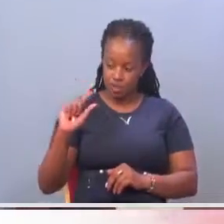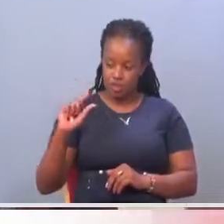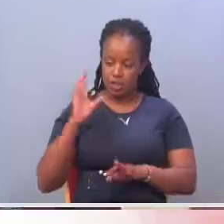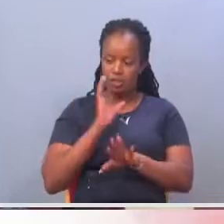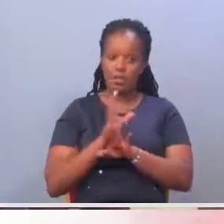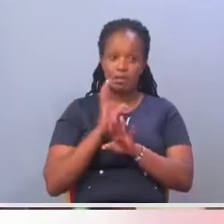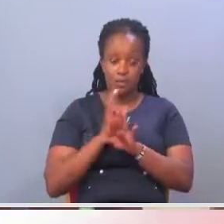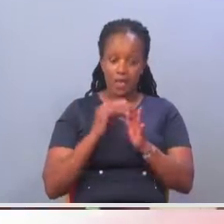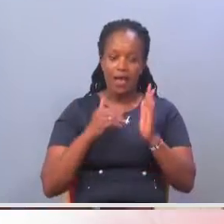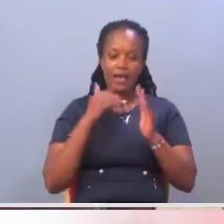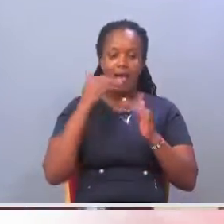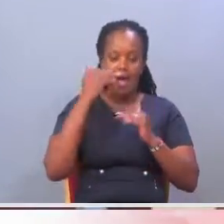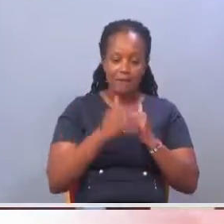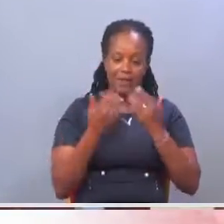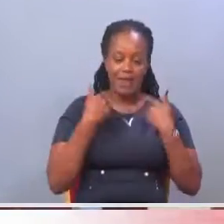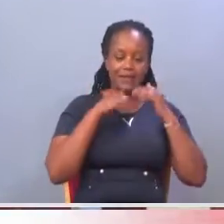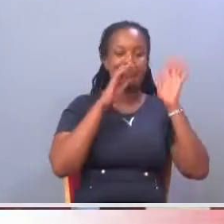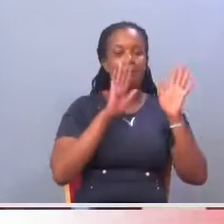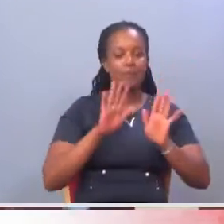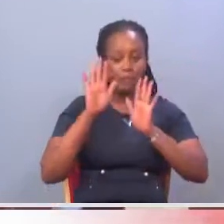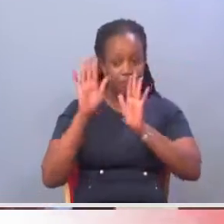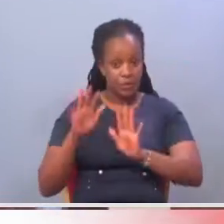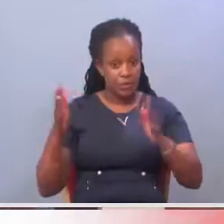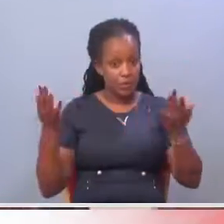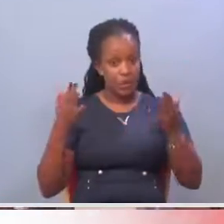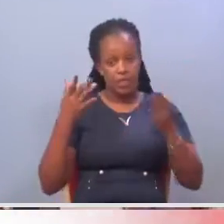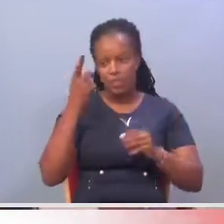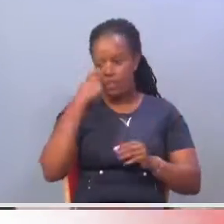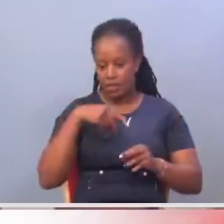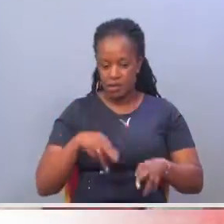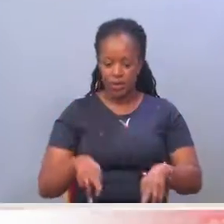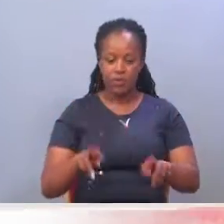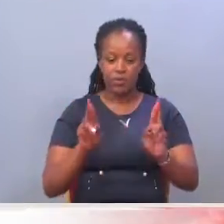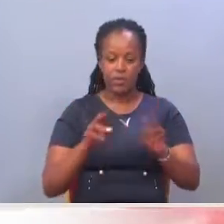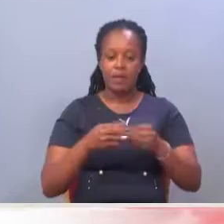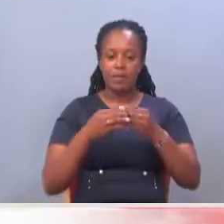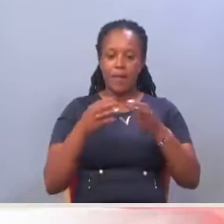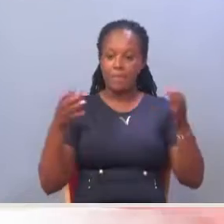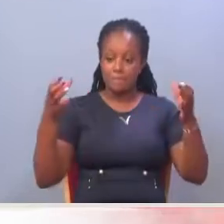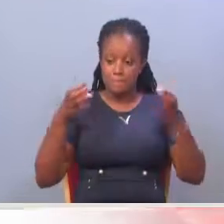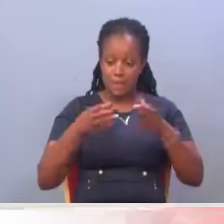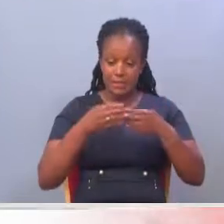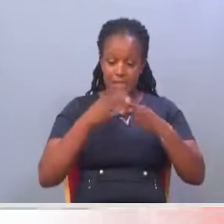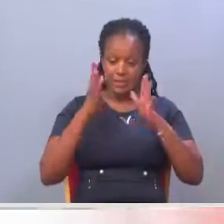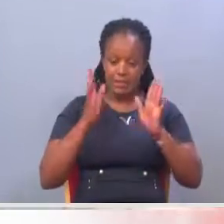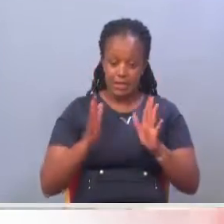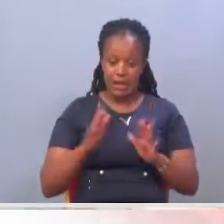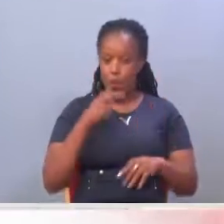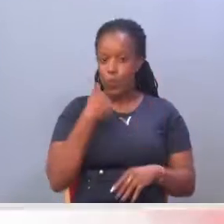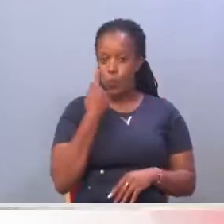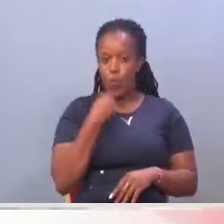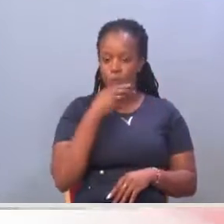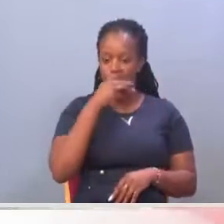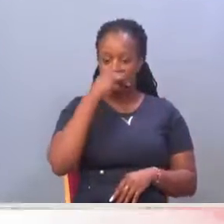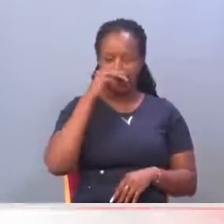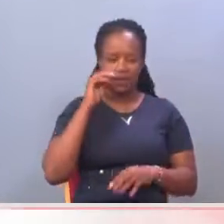in different towns along the Thika Superhighway. Led by ANC party leader Musalia Mudavadi, the alliance has downplayed any efforts to